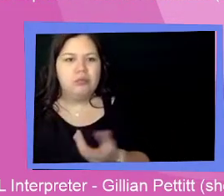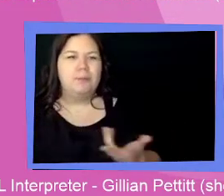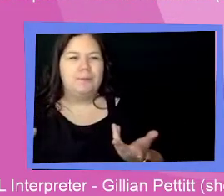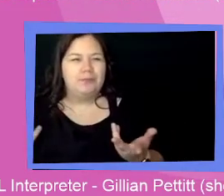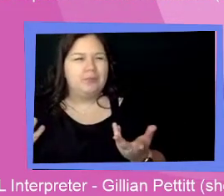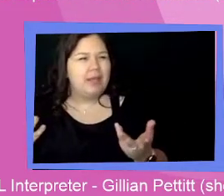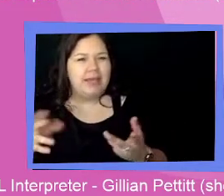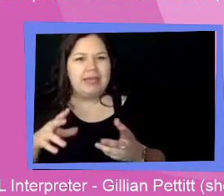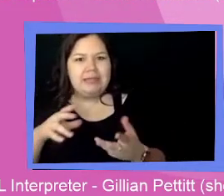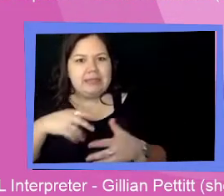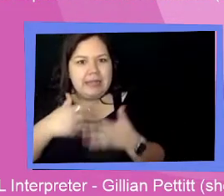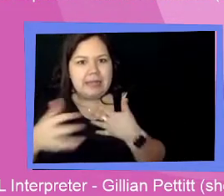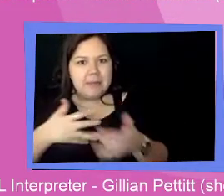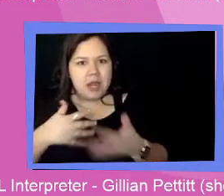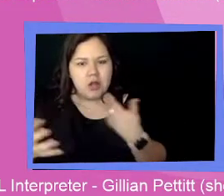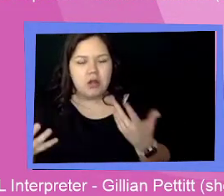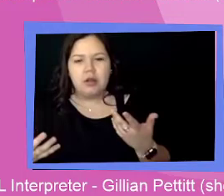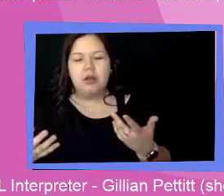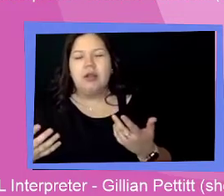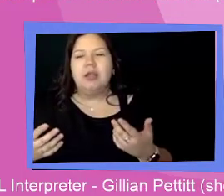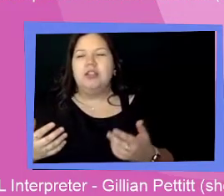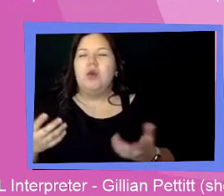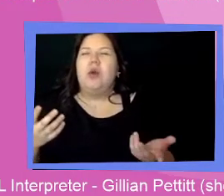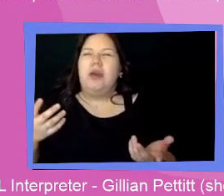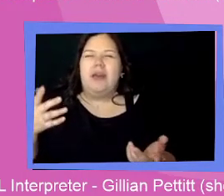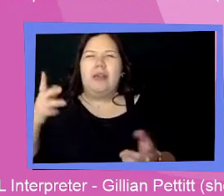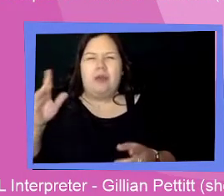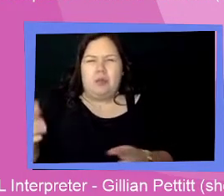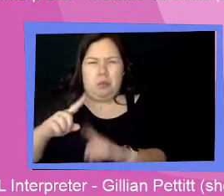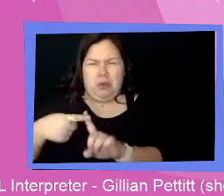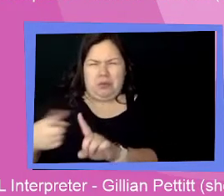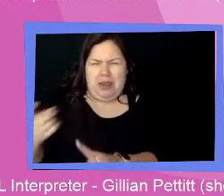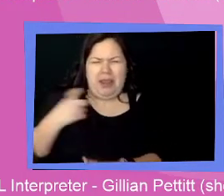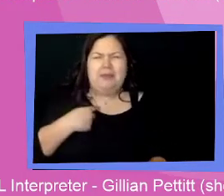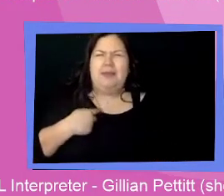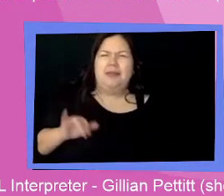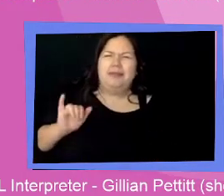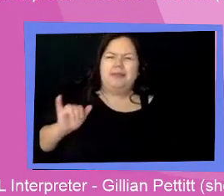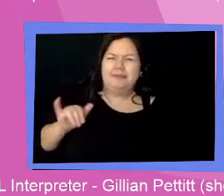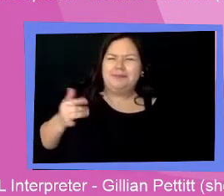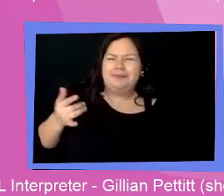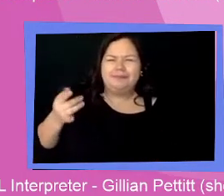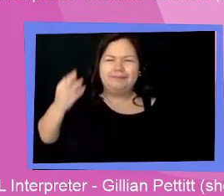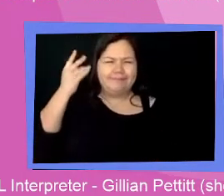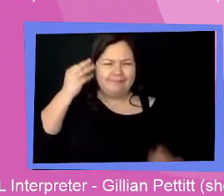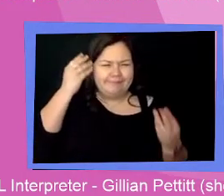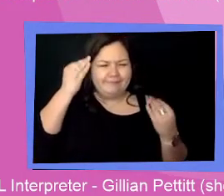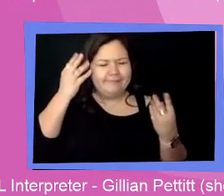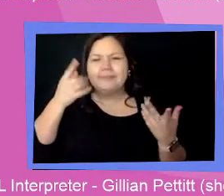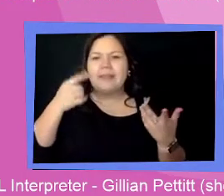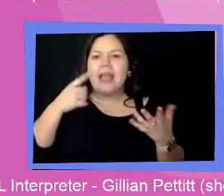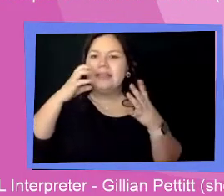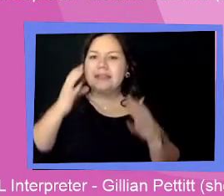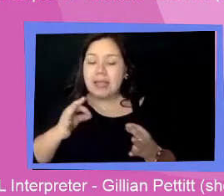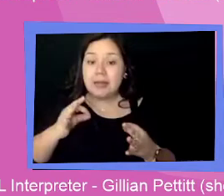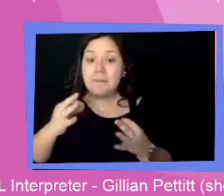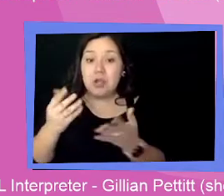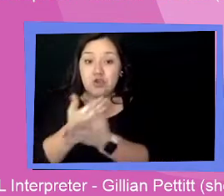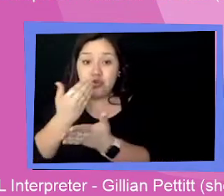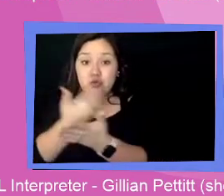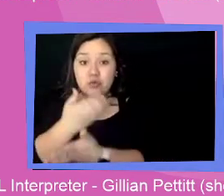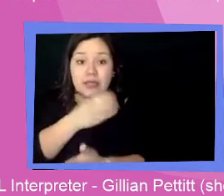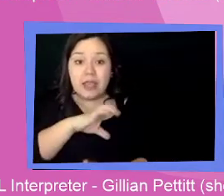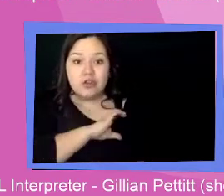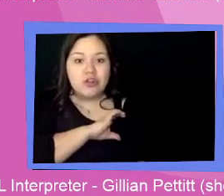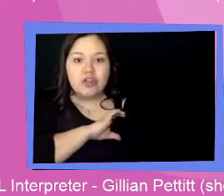question and that situation really stayed with me. And one thing that I insisted on doing is that my new characters have